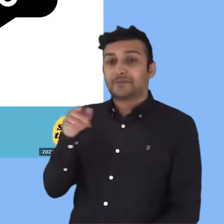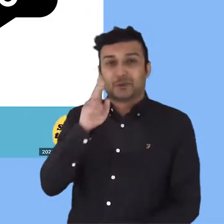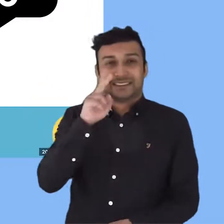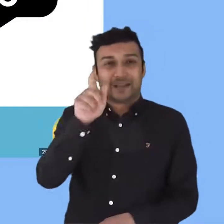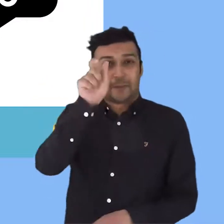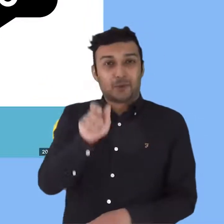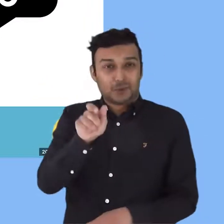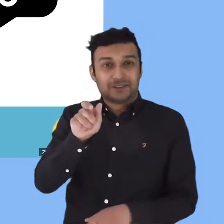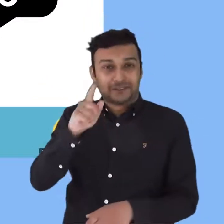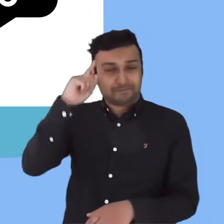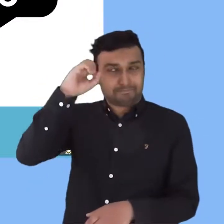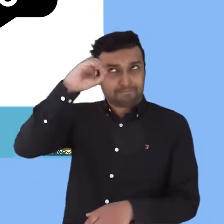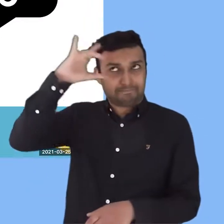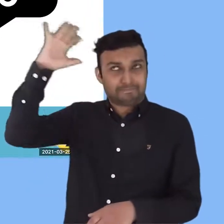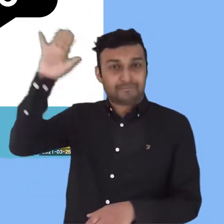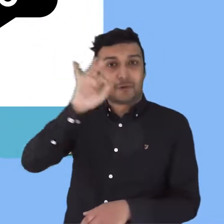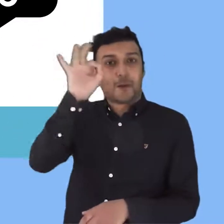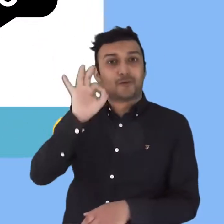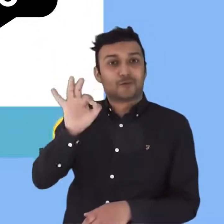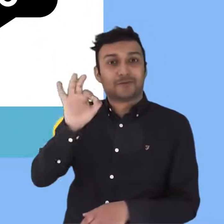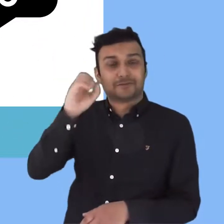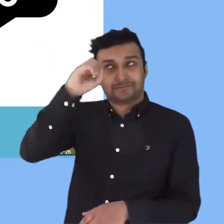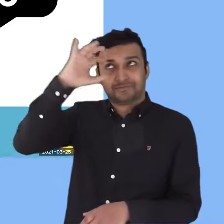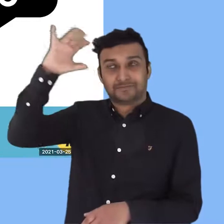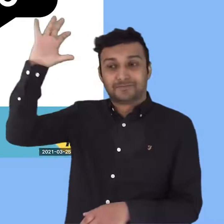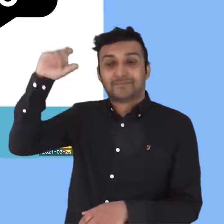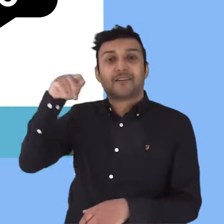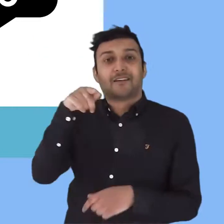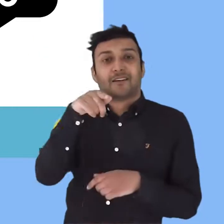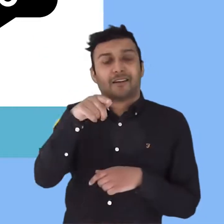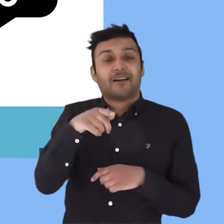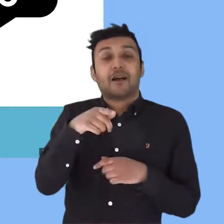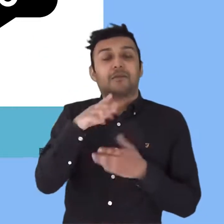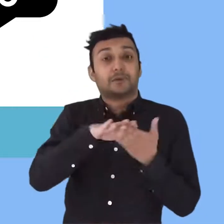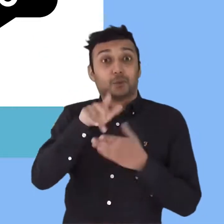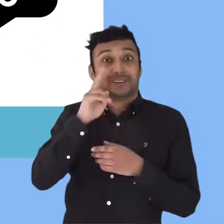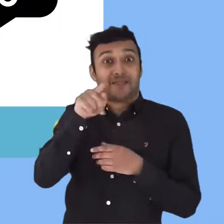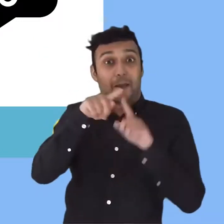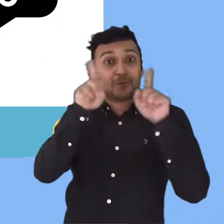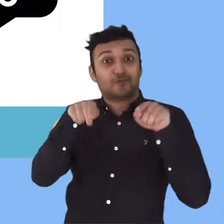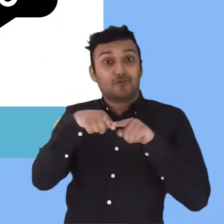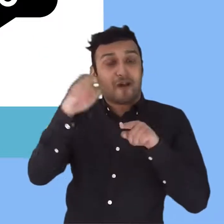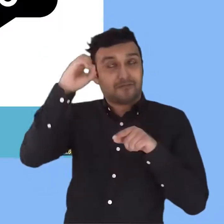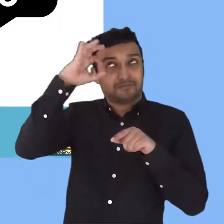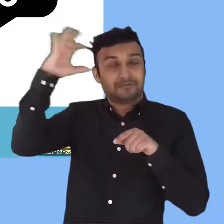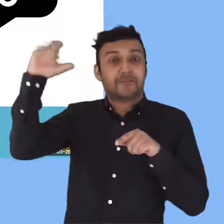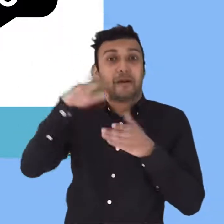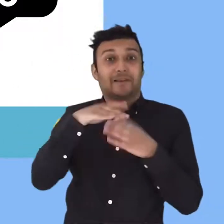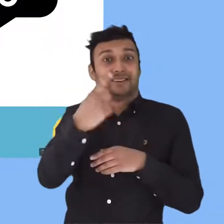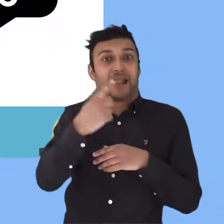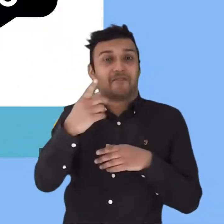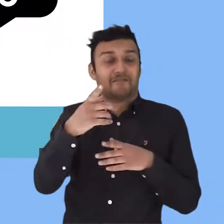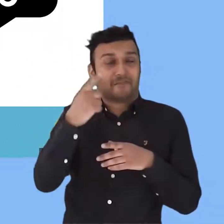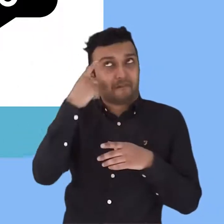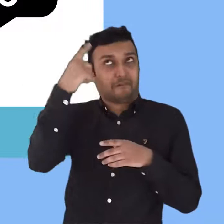a question mark. So every time you see this image, it's going to be a question for you to think about. And I'm not going to be able to have